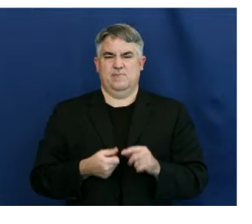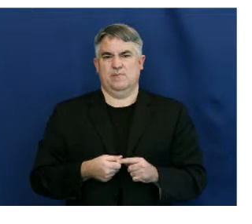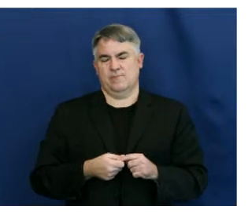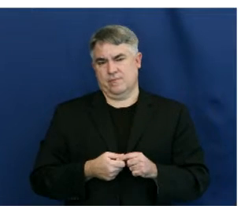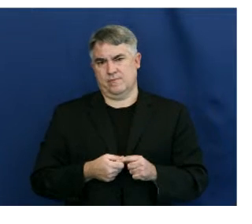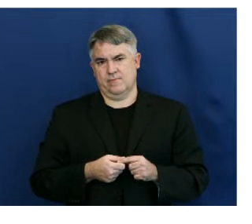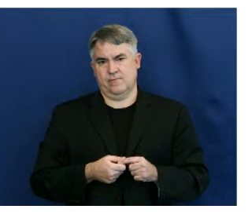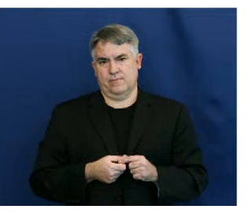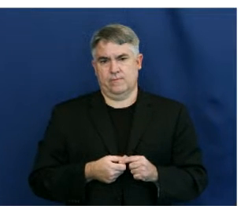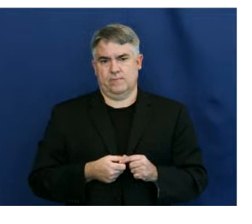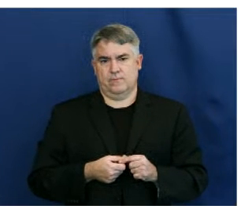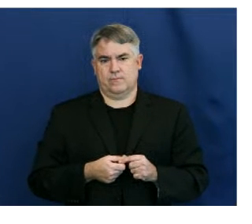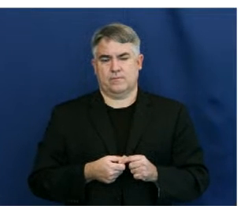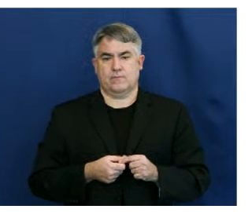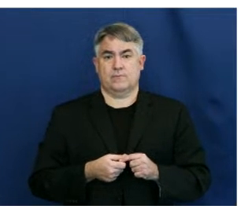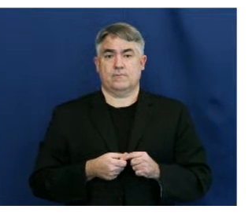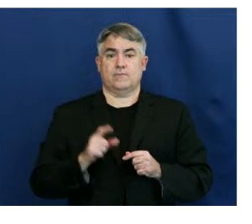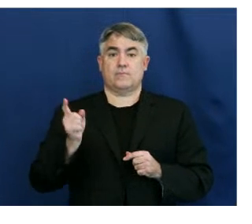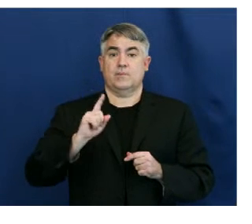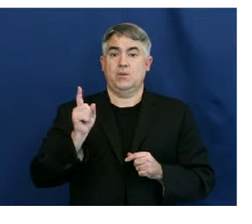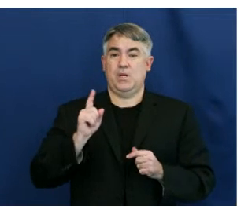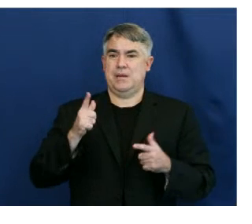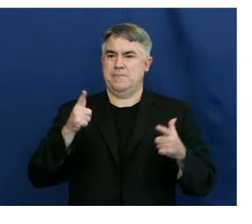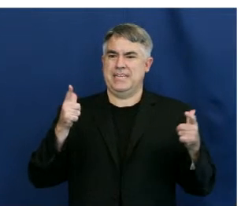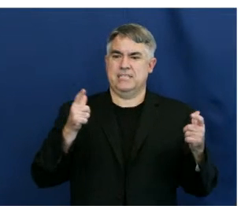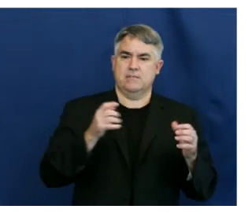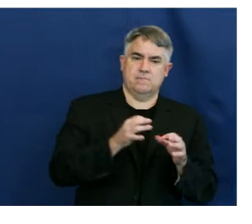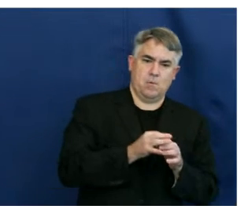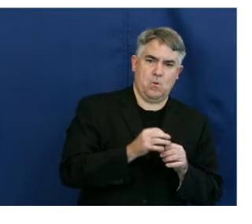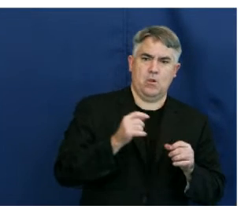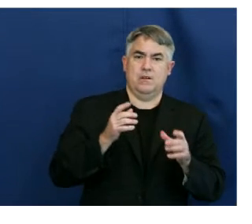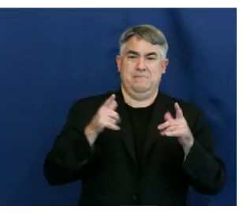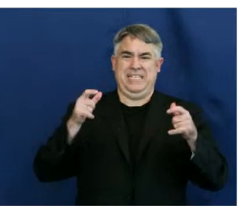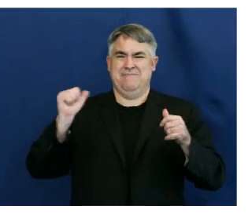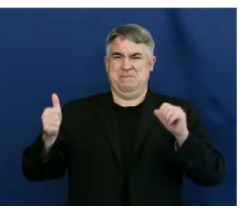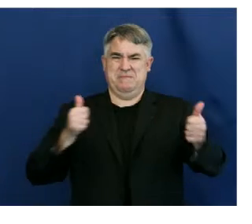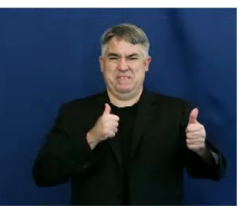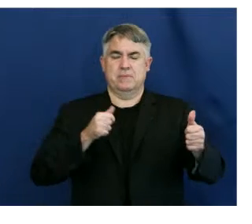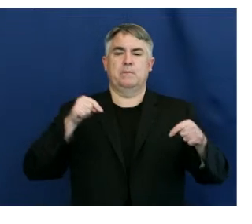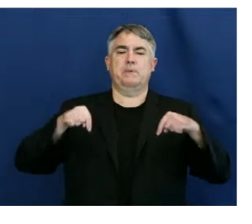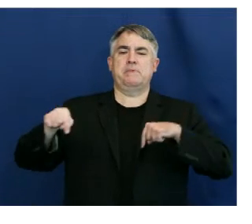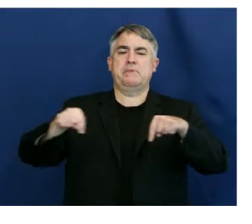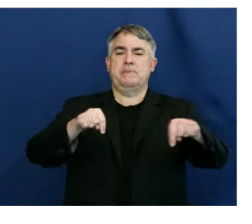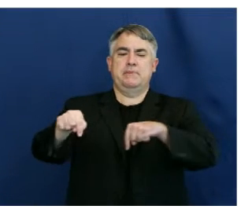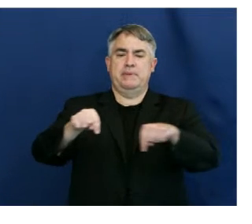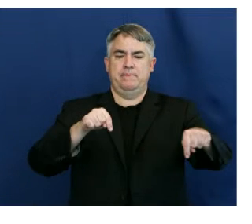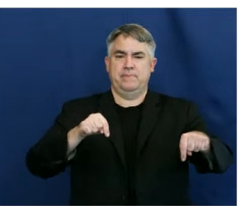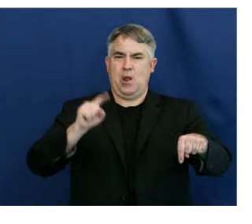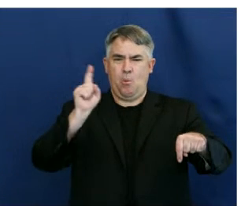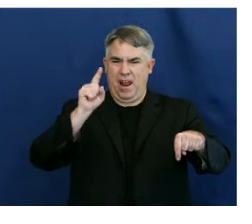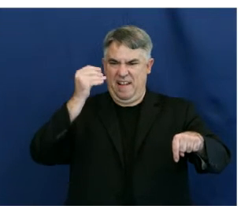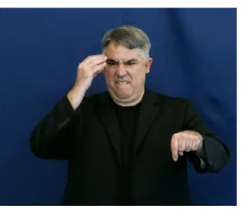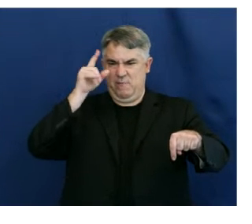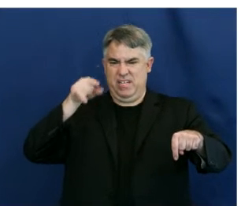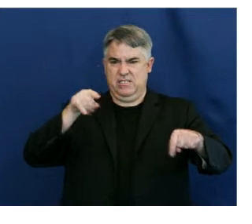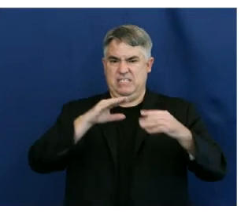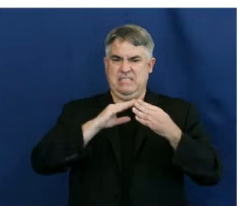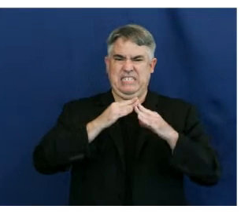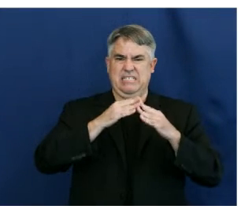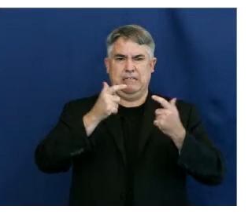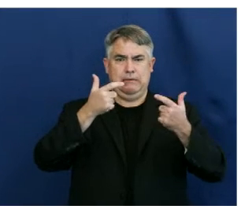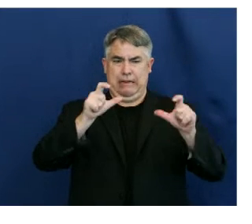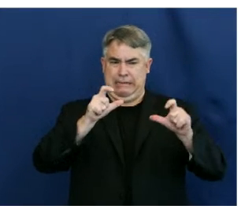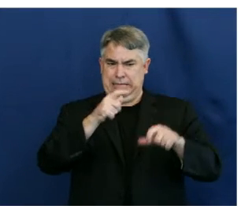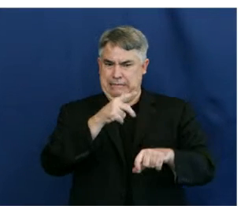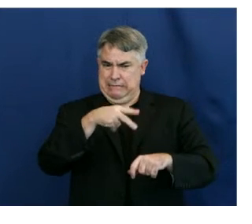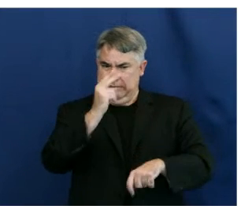you can see on there, both the superstations and the pod. Again, we're trying to place these in the communities that have been hardest hit and most impacted and continue to